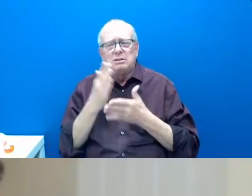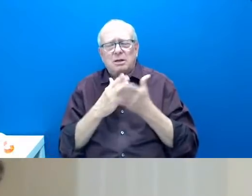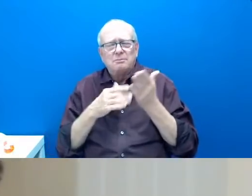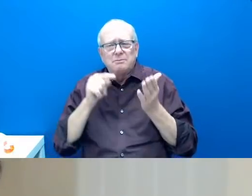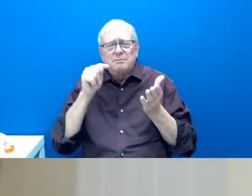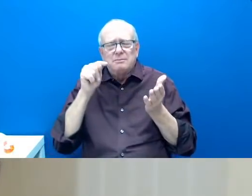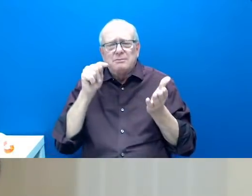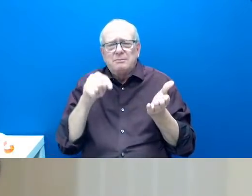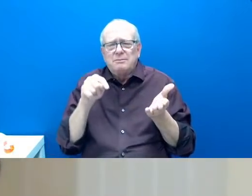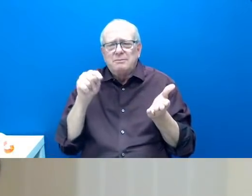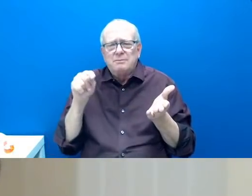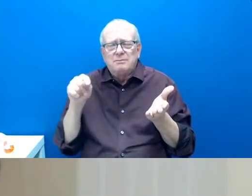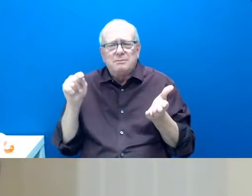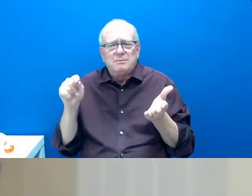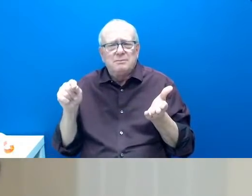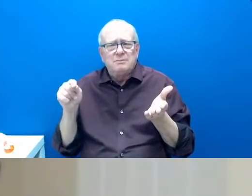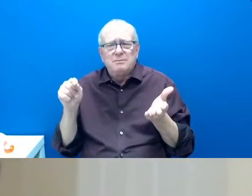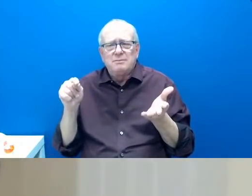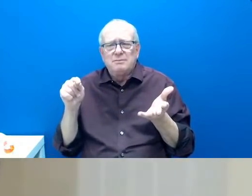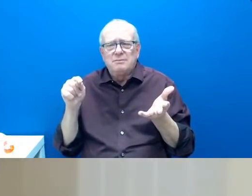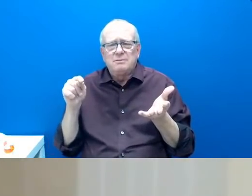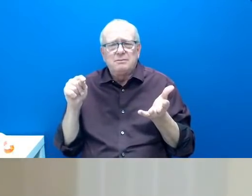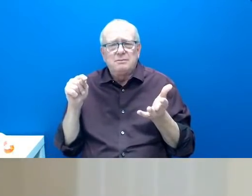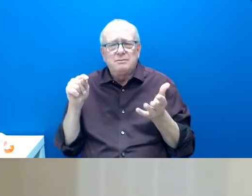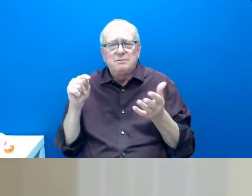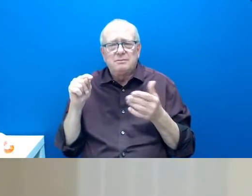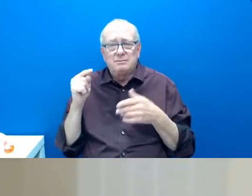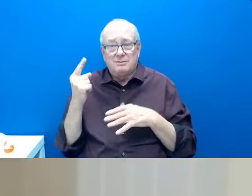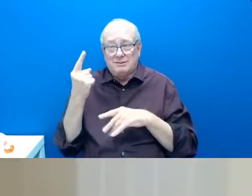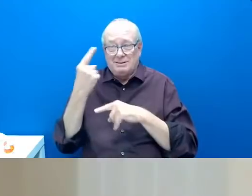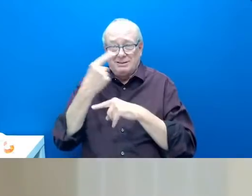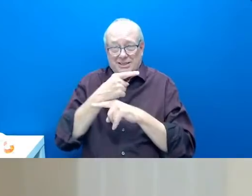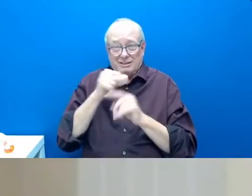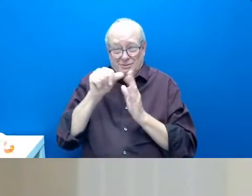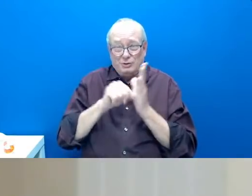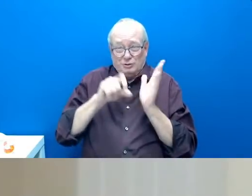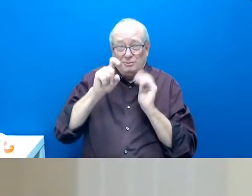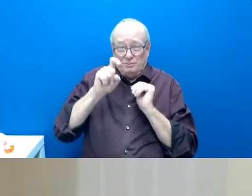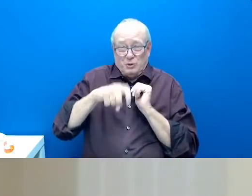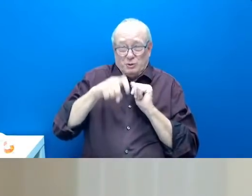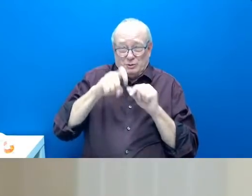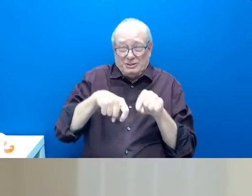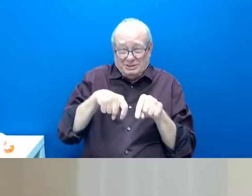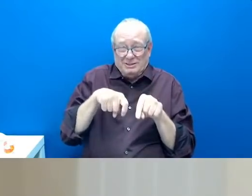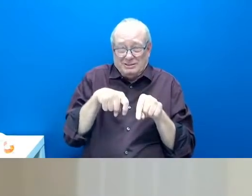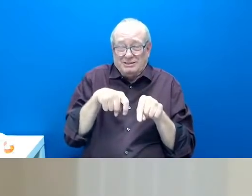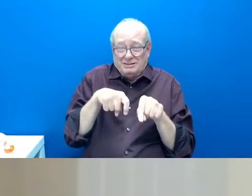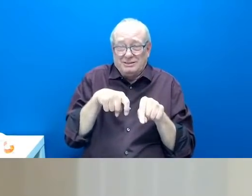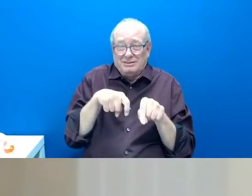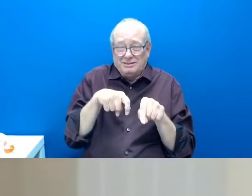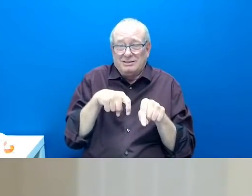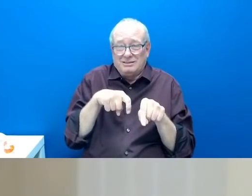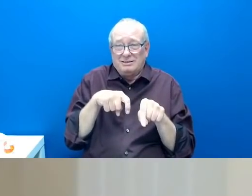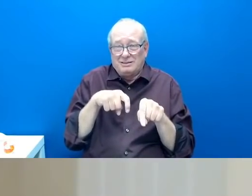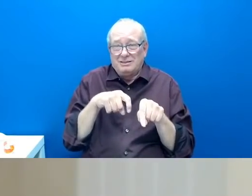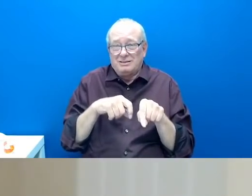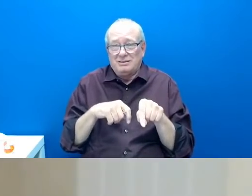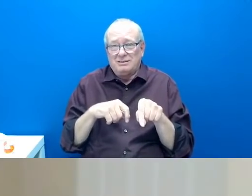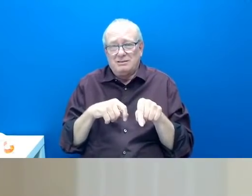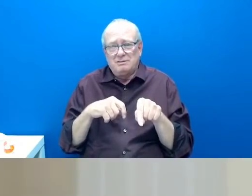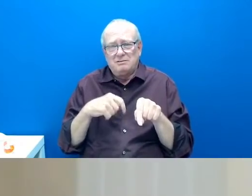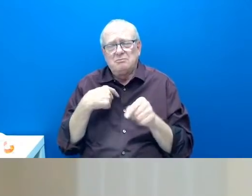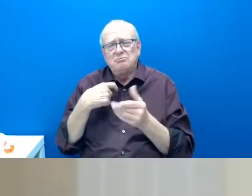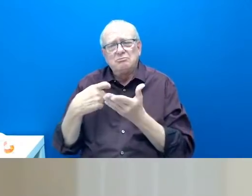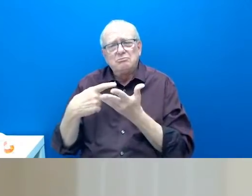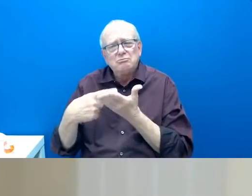The day I was supposed to have a surgery, I spoke a lot with some of the news outlets here